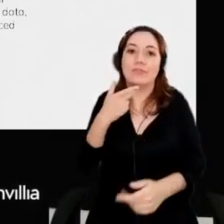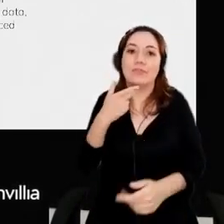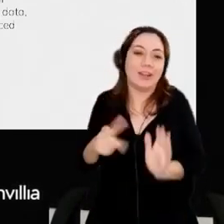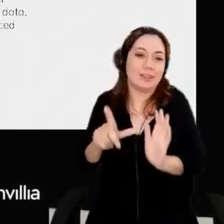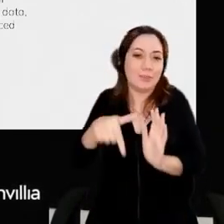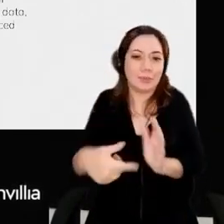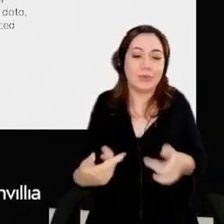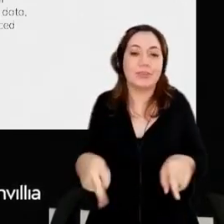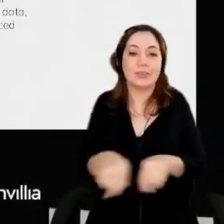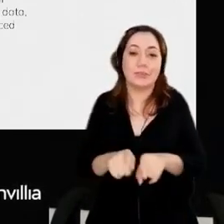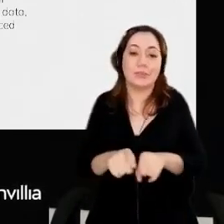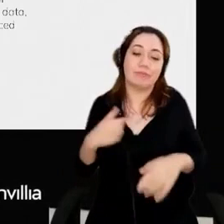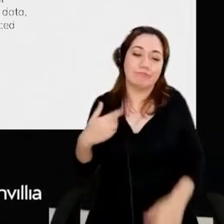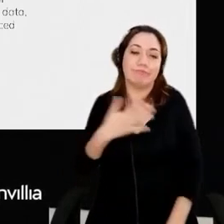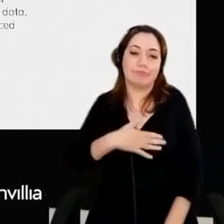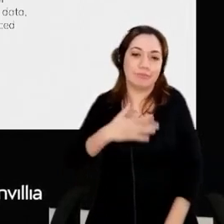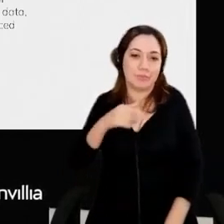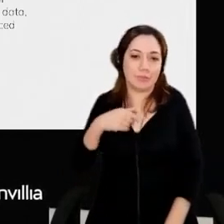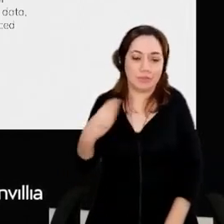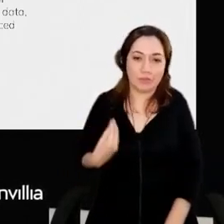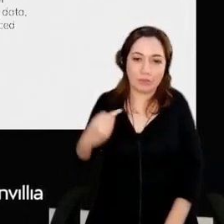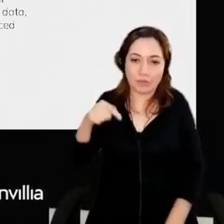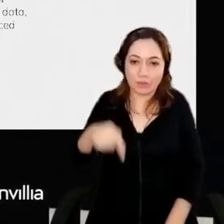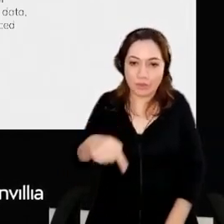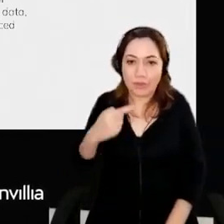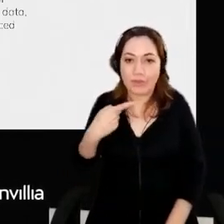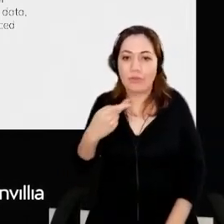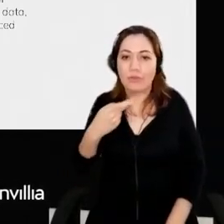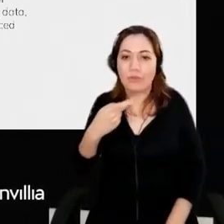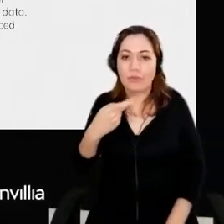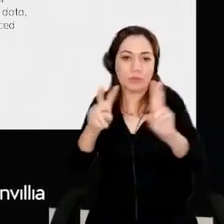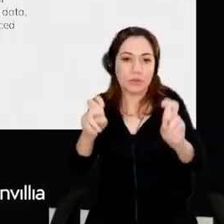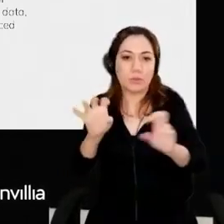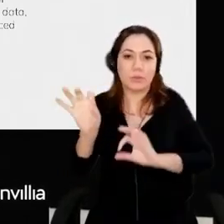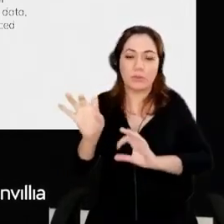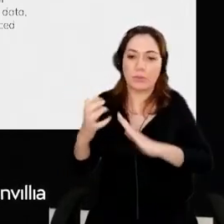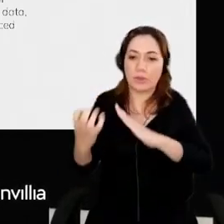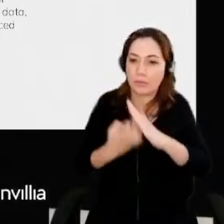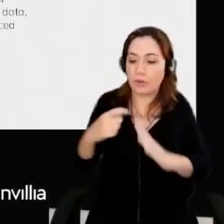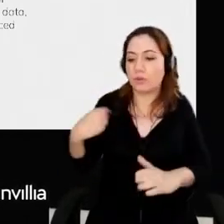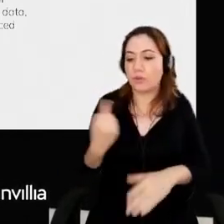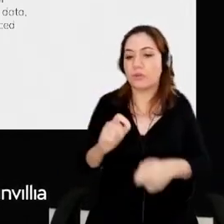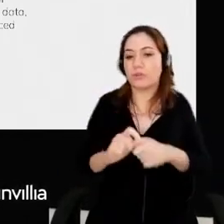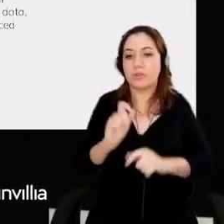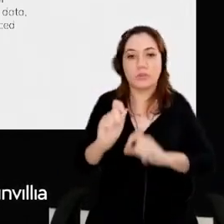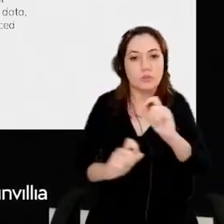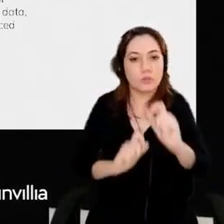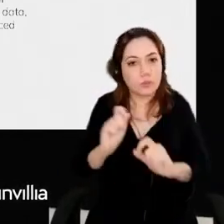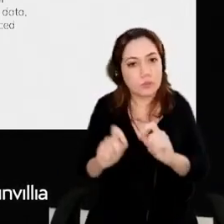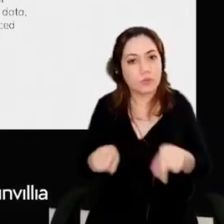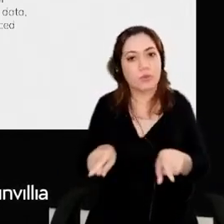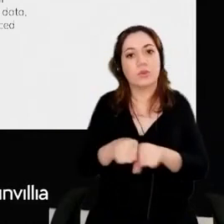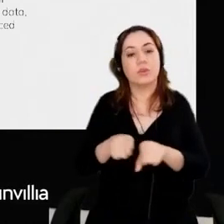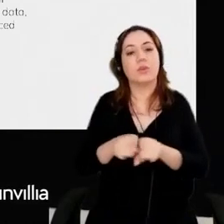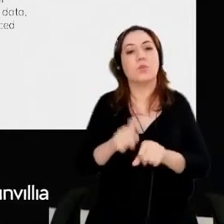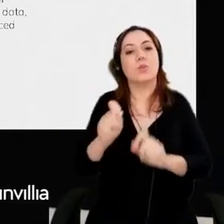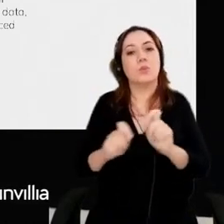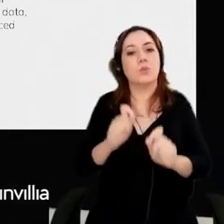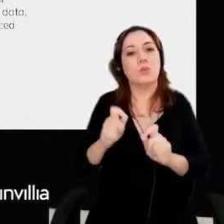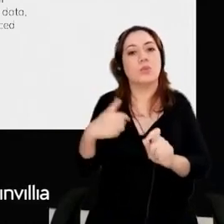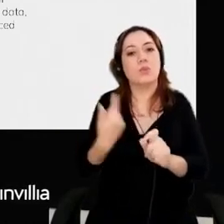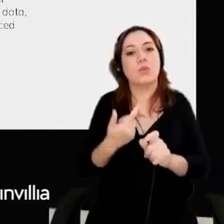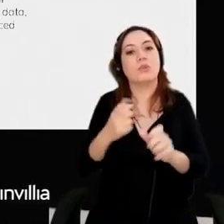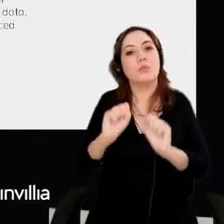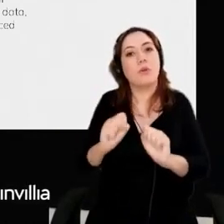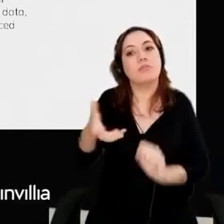about the organization, what we are doing, and how we can really speed things up also in the health care industry,